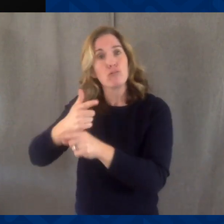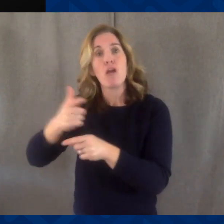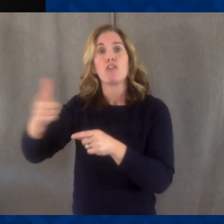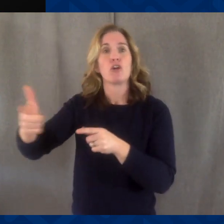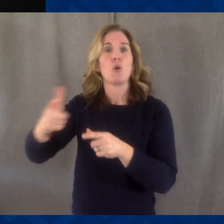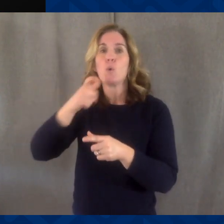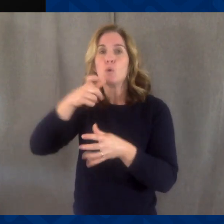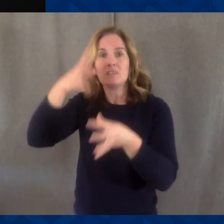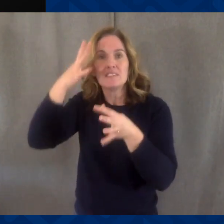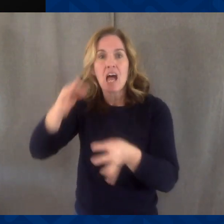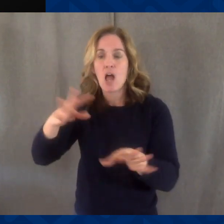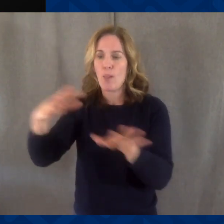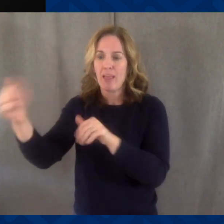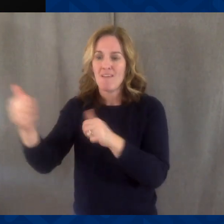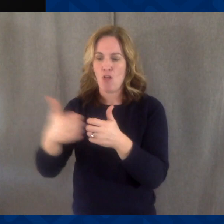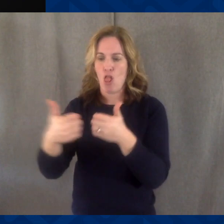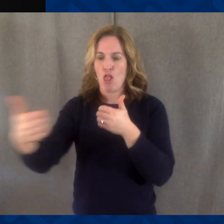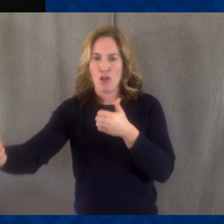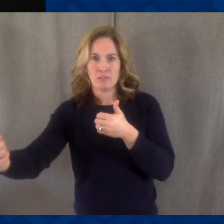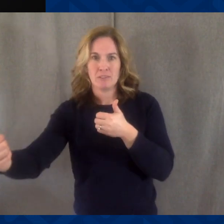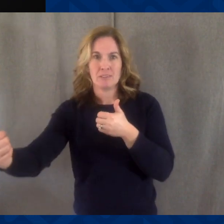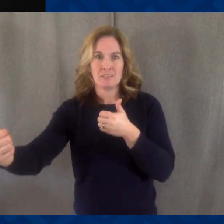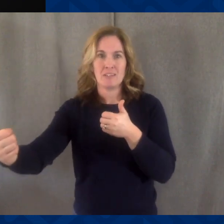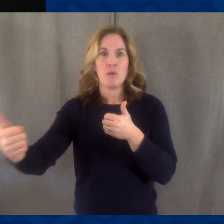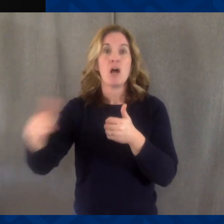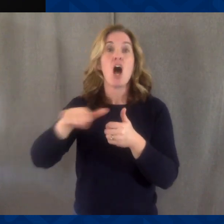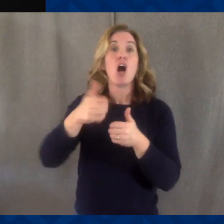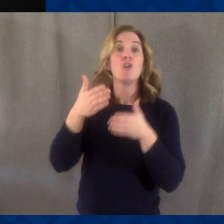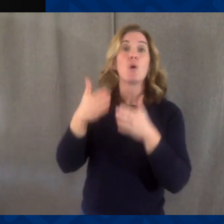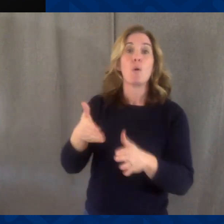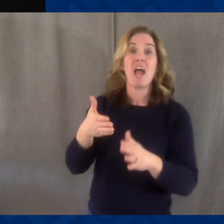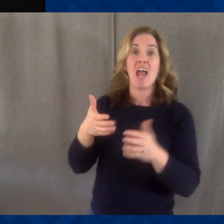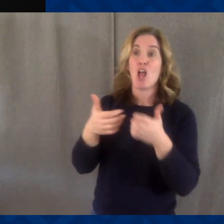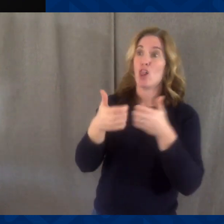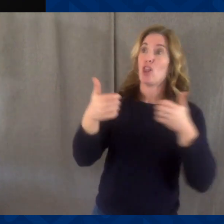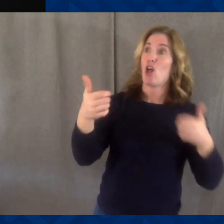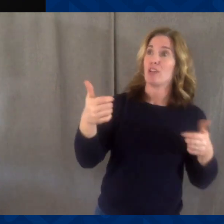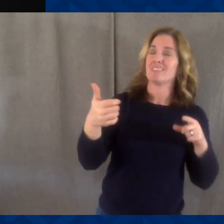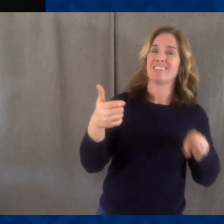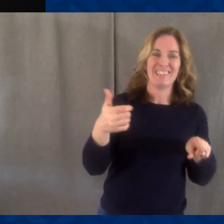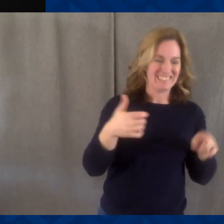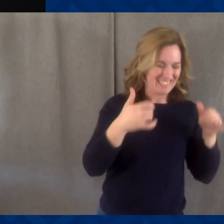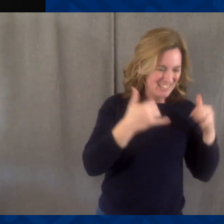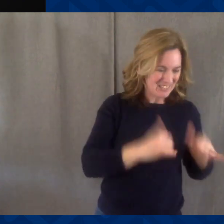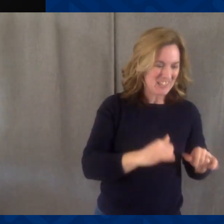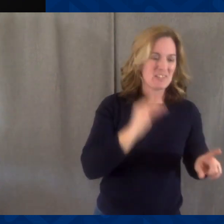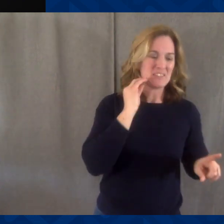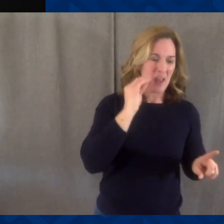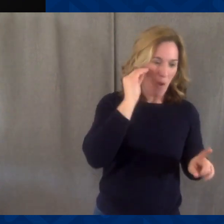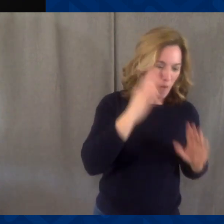and just as lethal for you to keep all the rules and to stay home and still miss out on intimacy